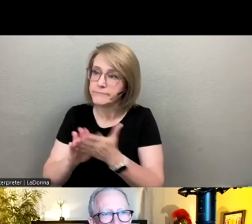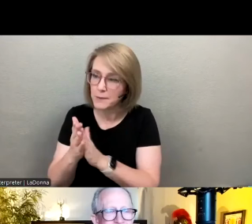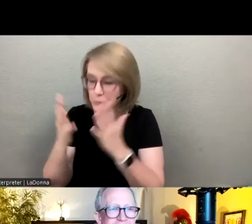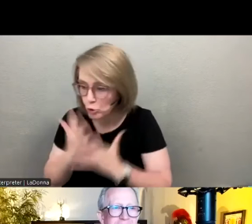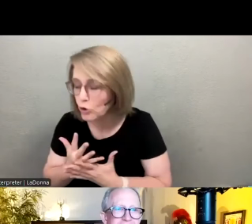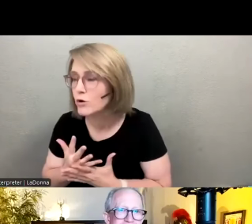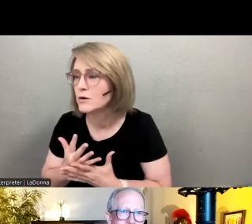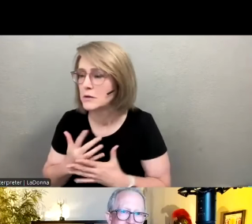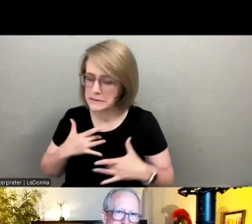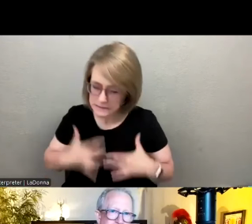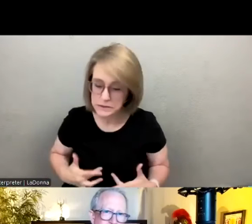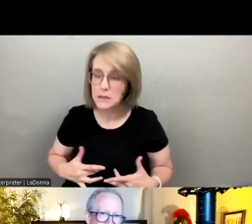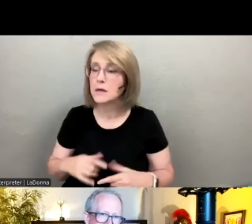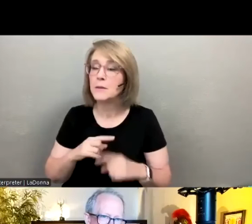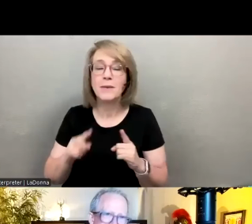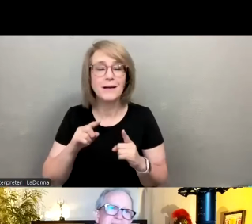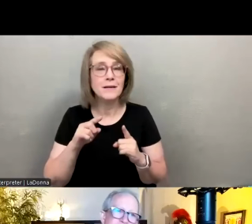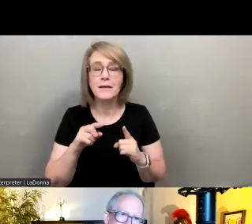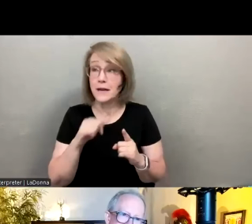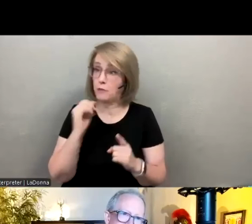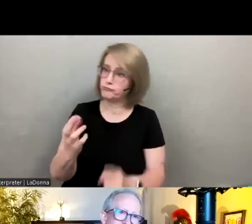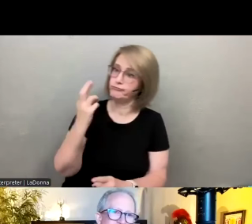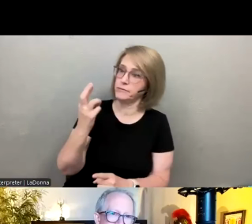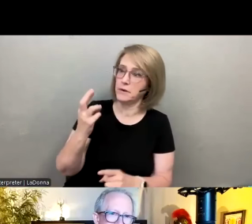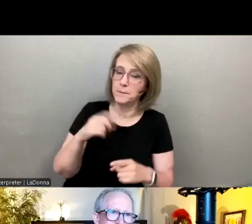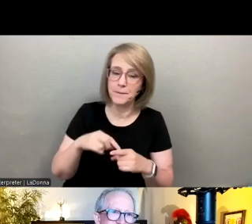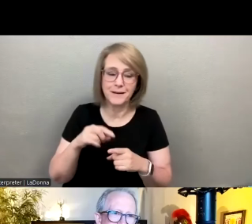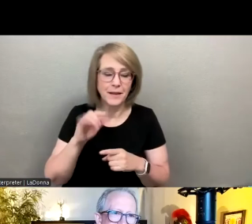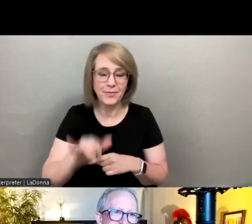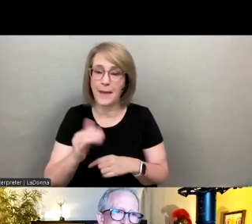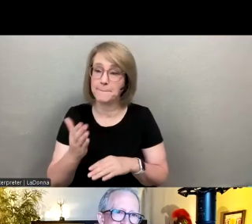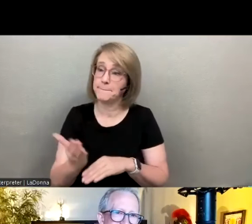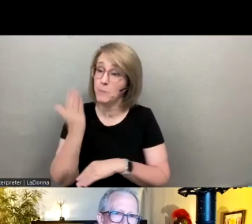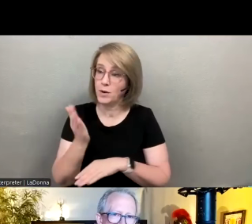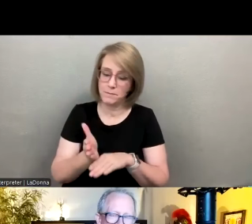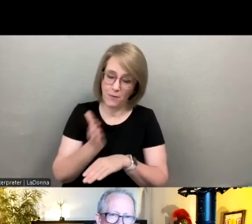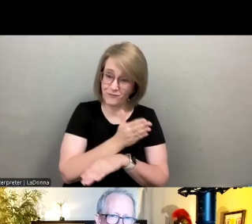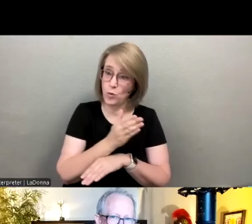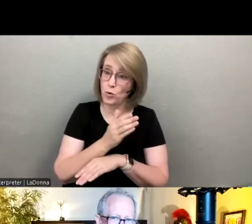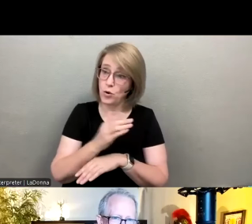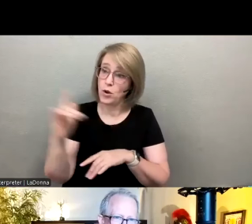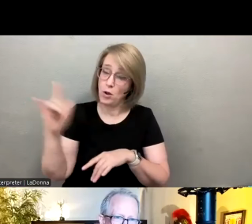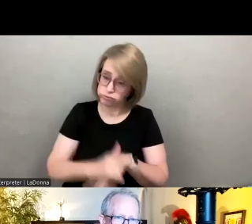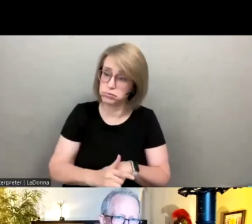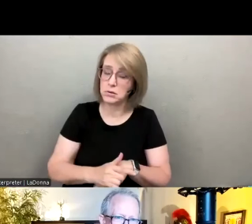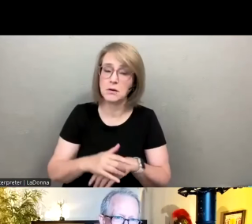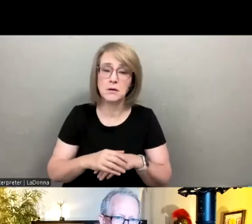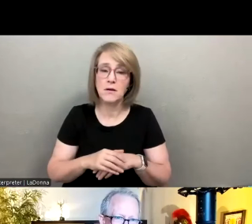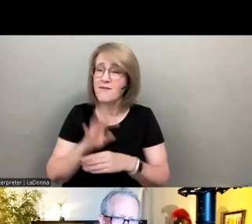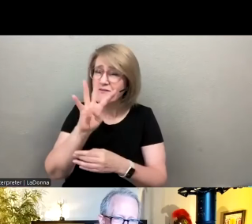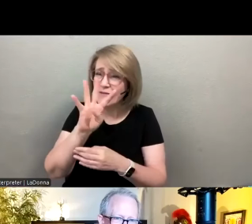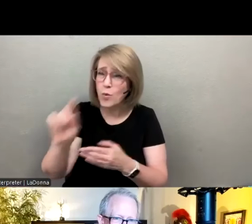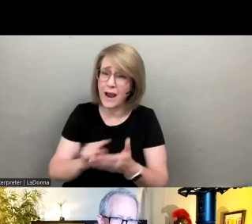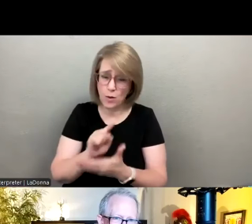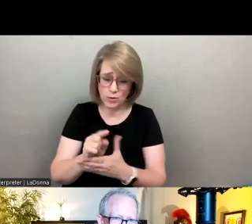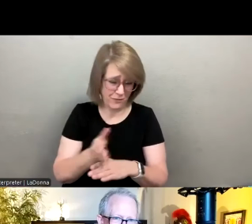friends, but in that environment, you get to know each other well. Right. And the morning before the crash, 4 hours before he